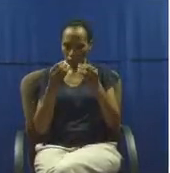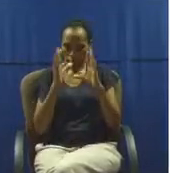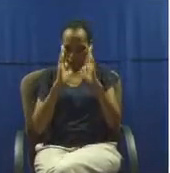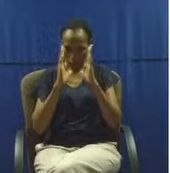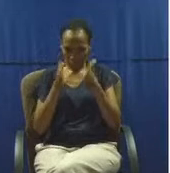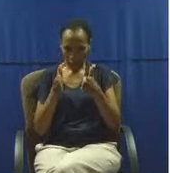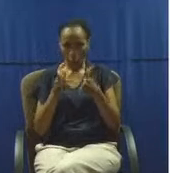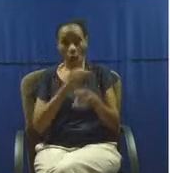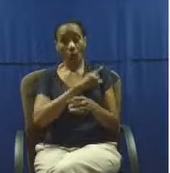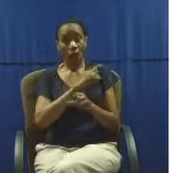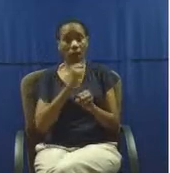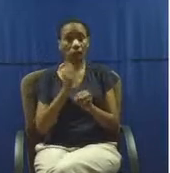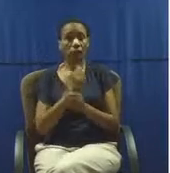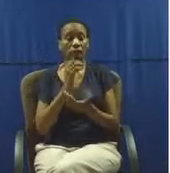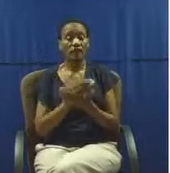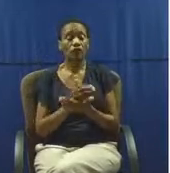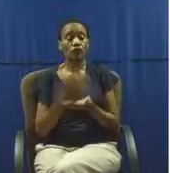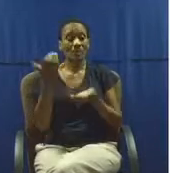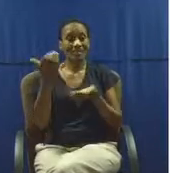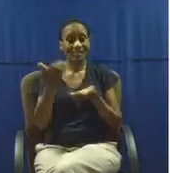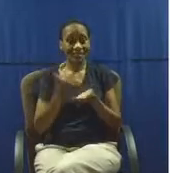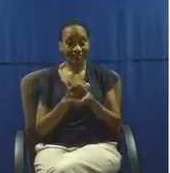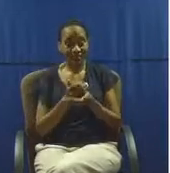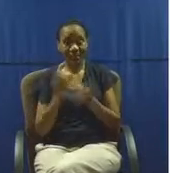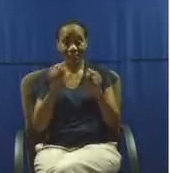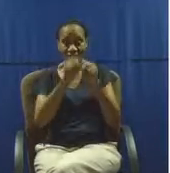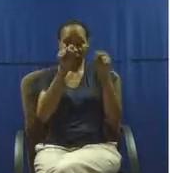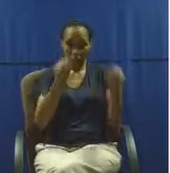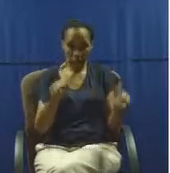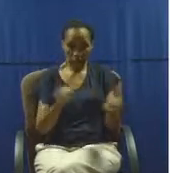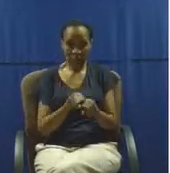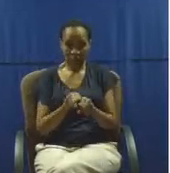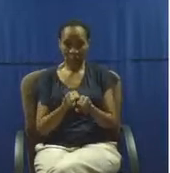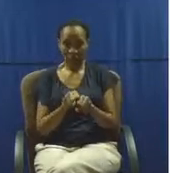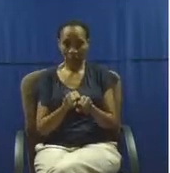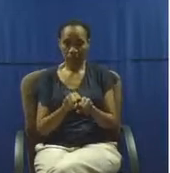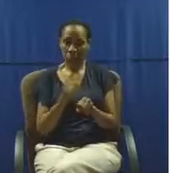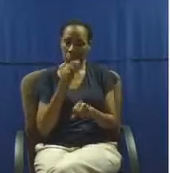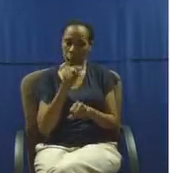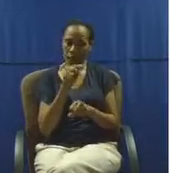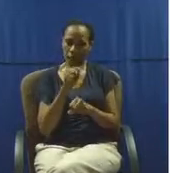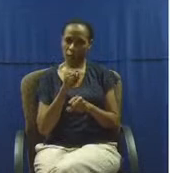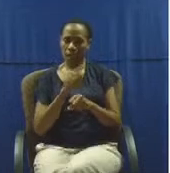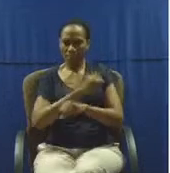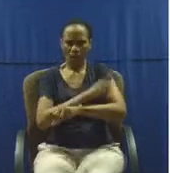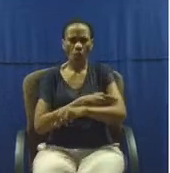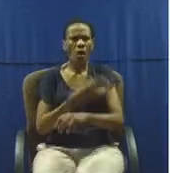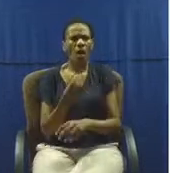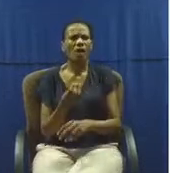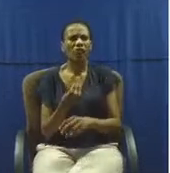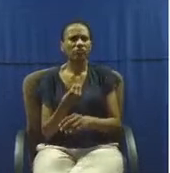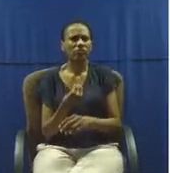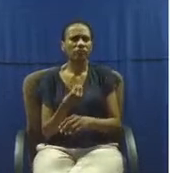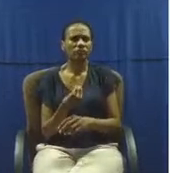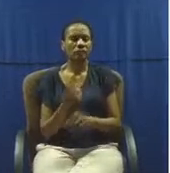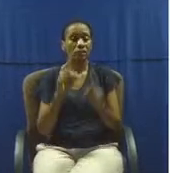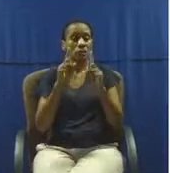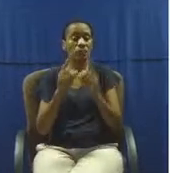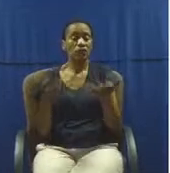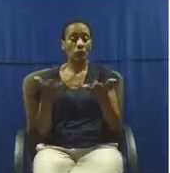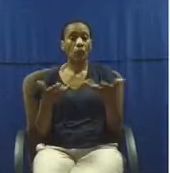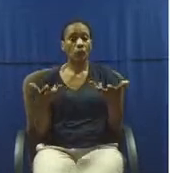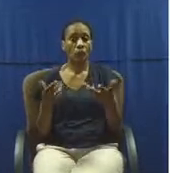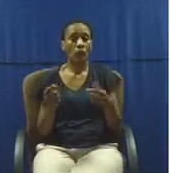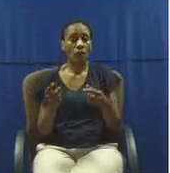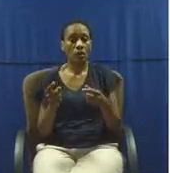security system and cluster is properly strengthened, particularly in the light